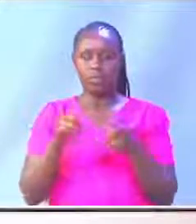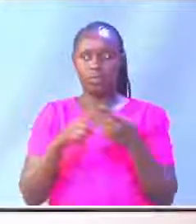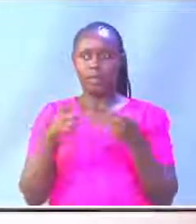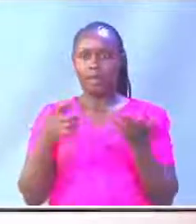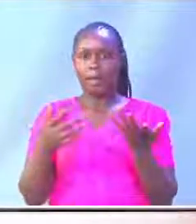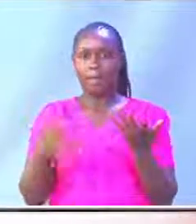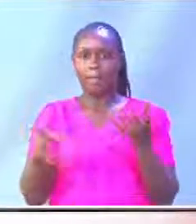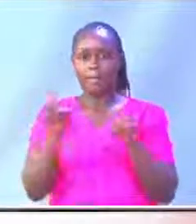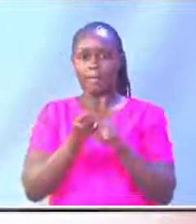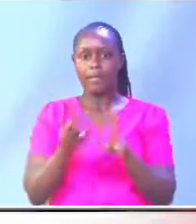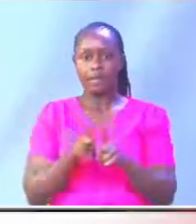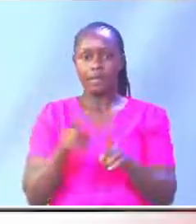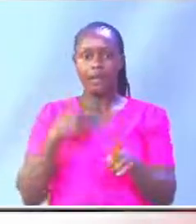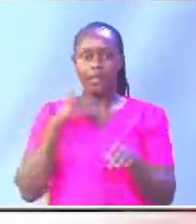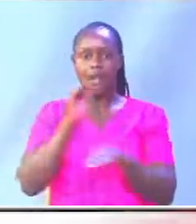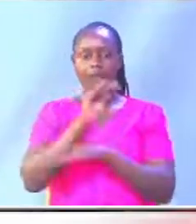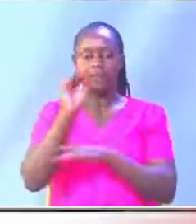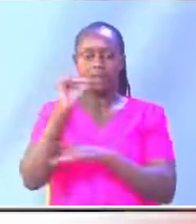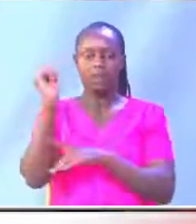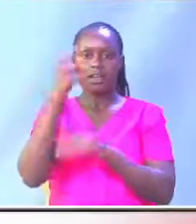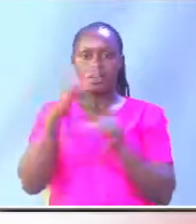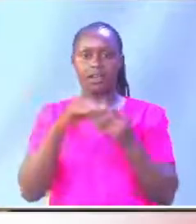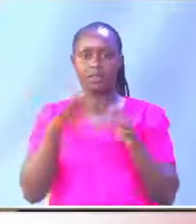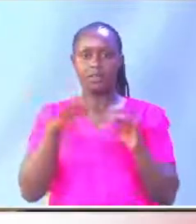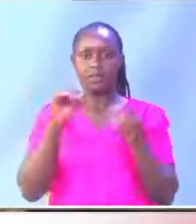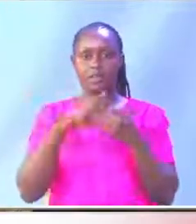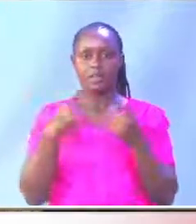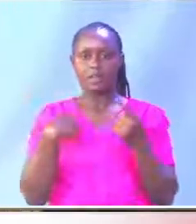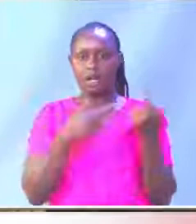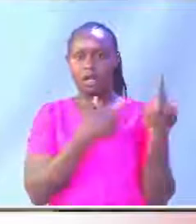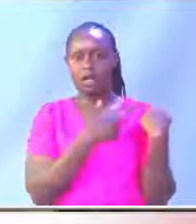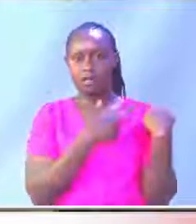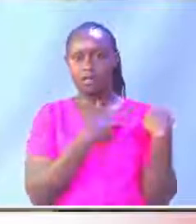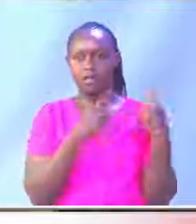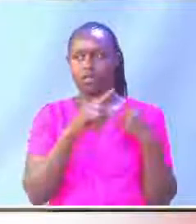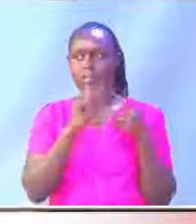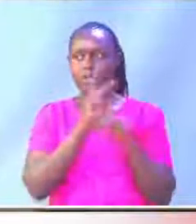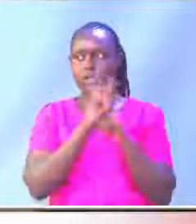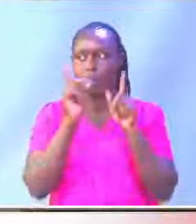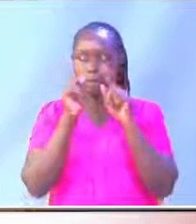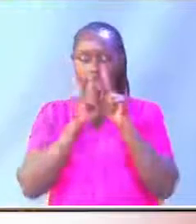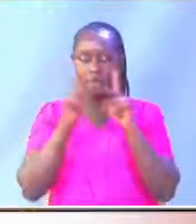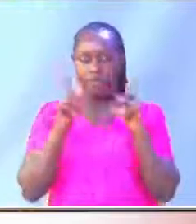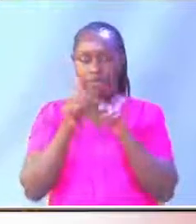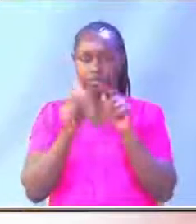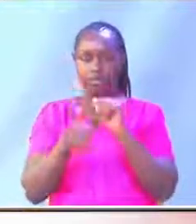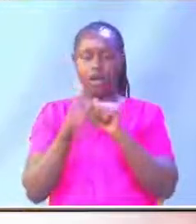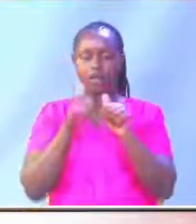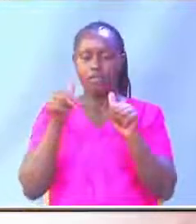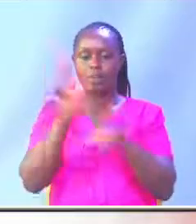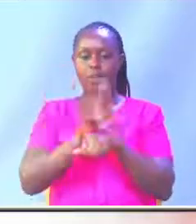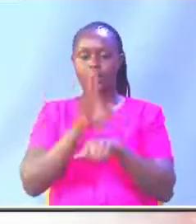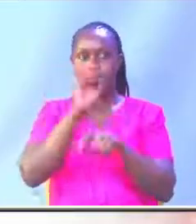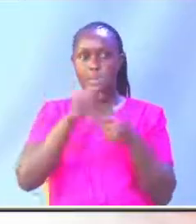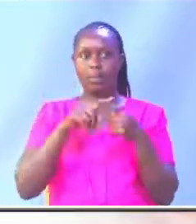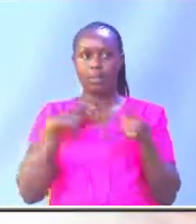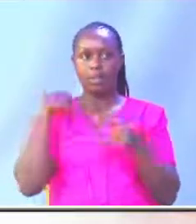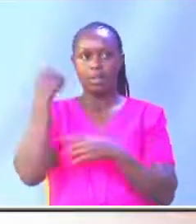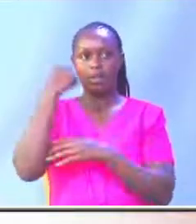religious leaders have urged Kenyans to take individual responsibility to keep peace and avoid being used by politicians as the country